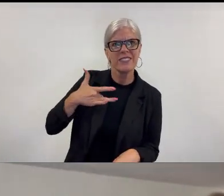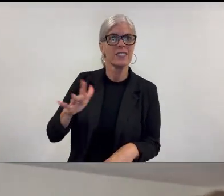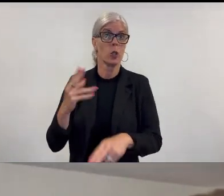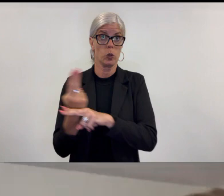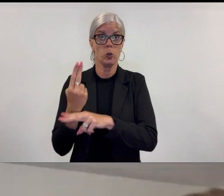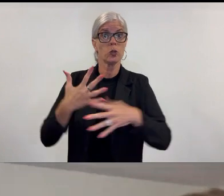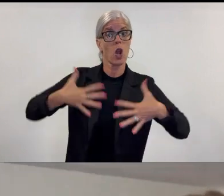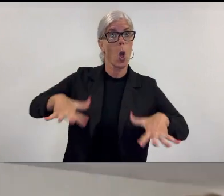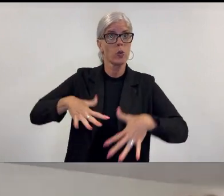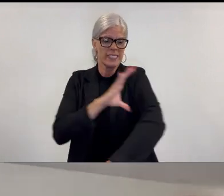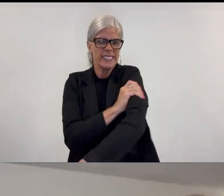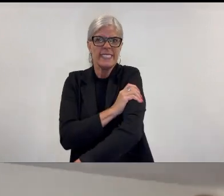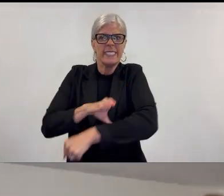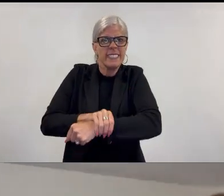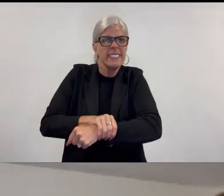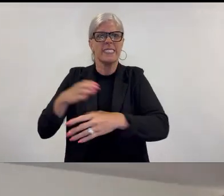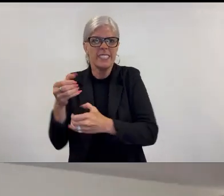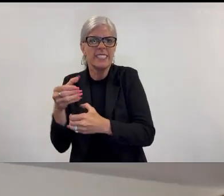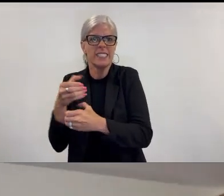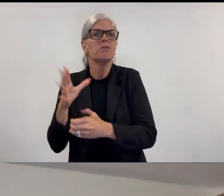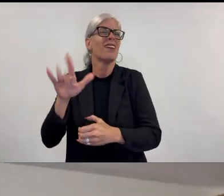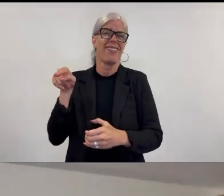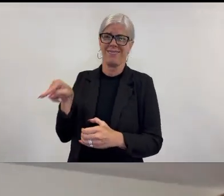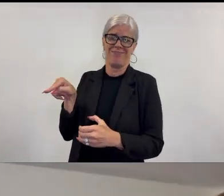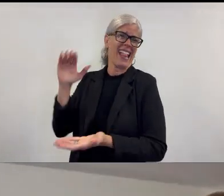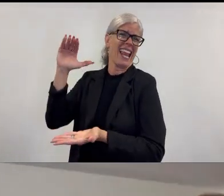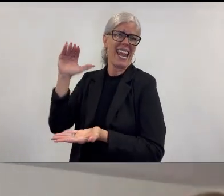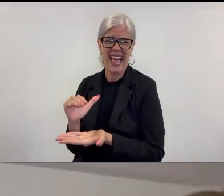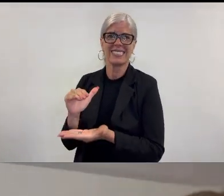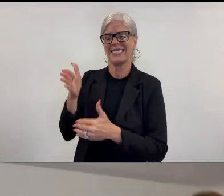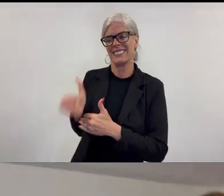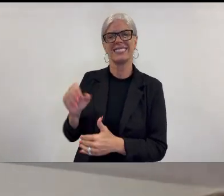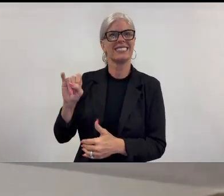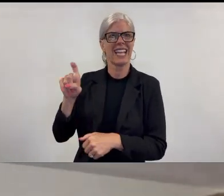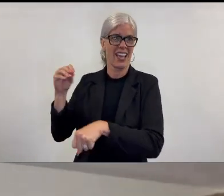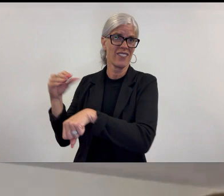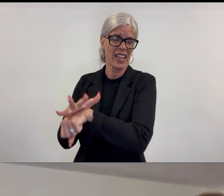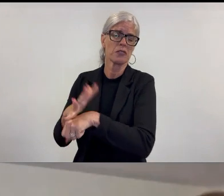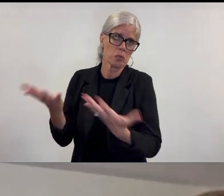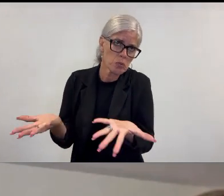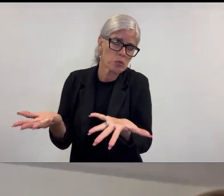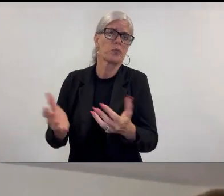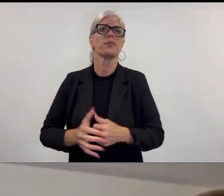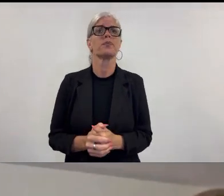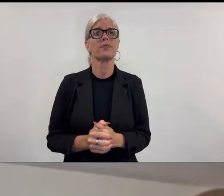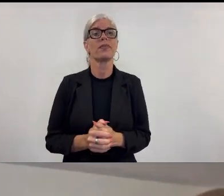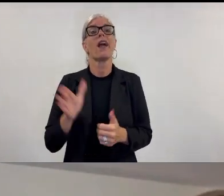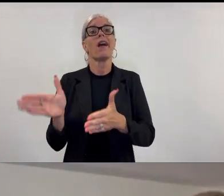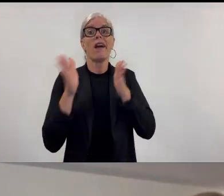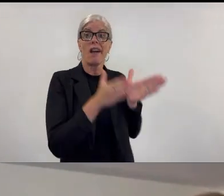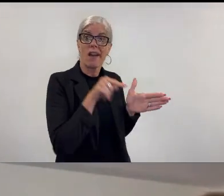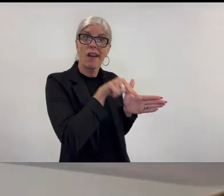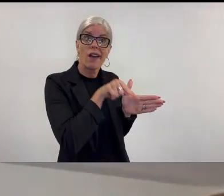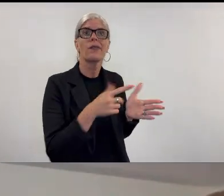into pharmacologic management. And pharmacologic management, it always needs to be done either by your spinal cord